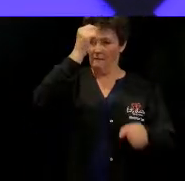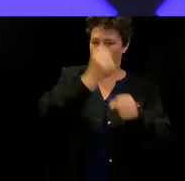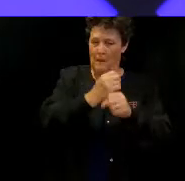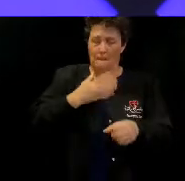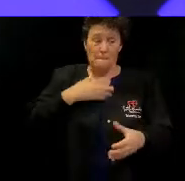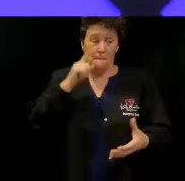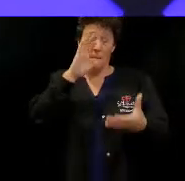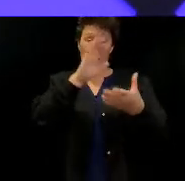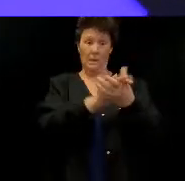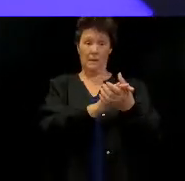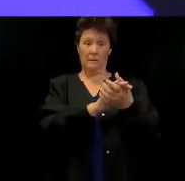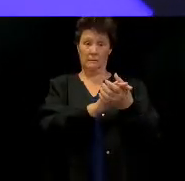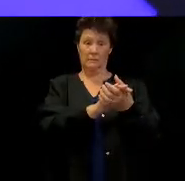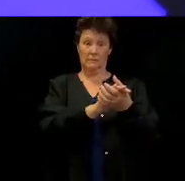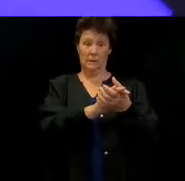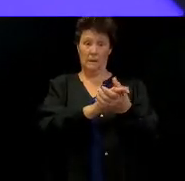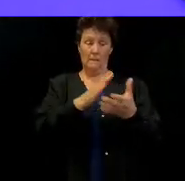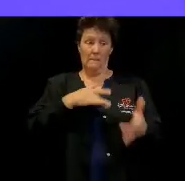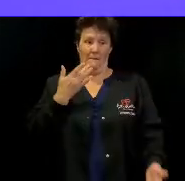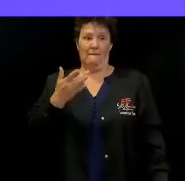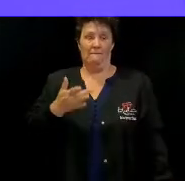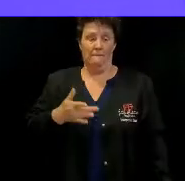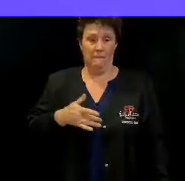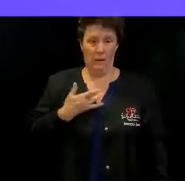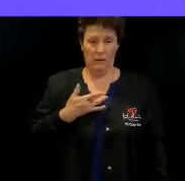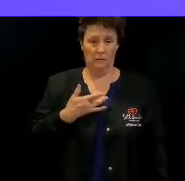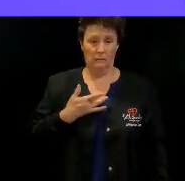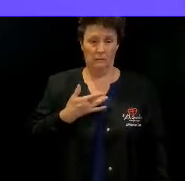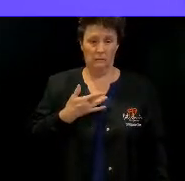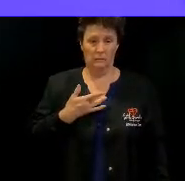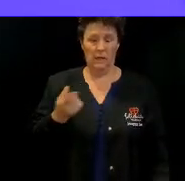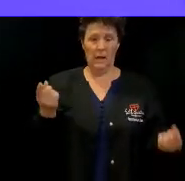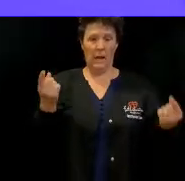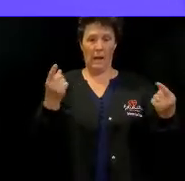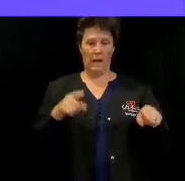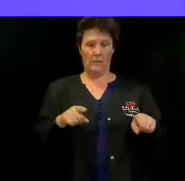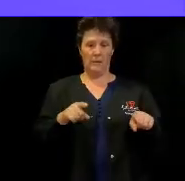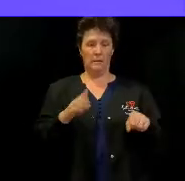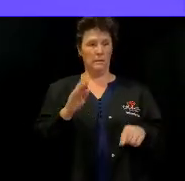my persuasion, my conviction, it comes by